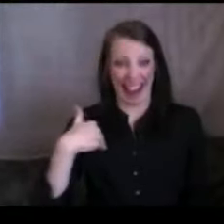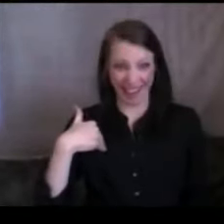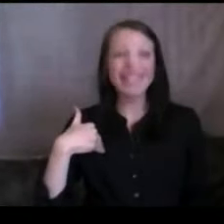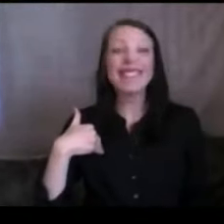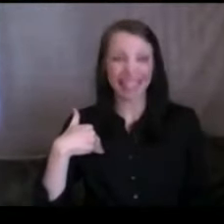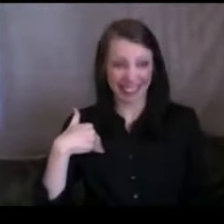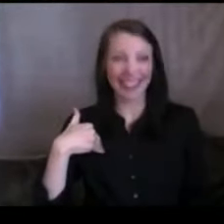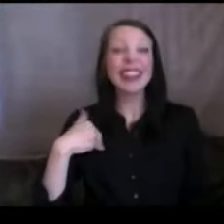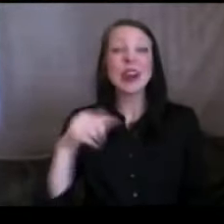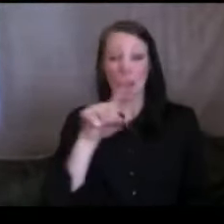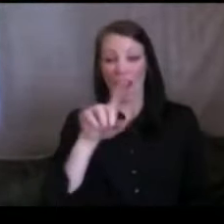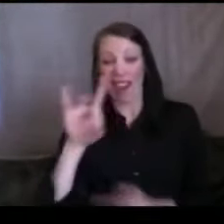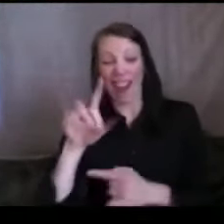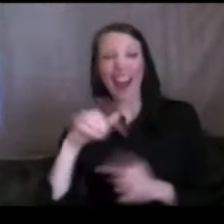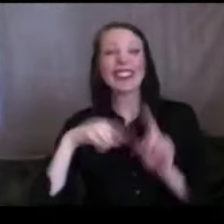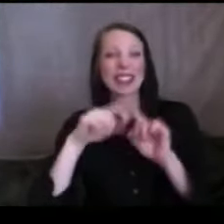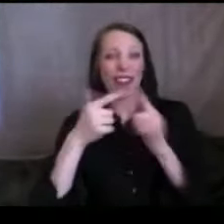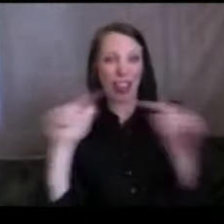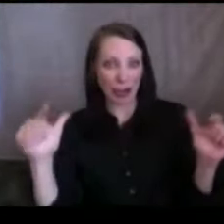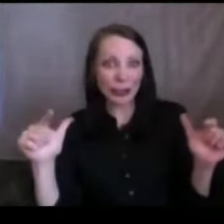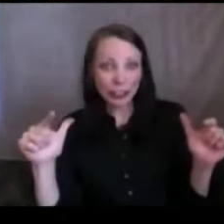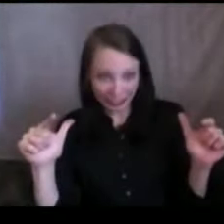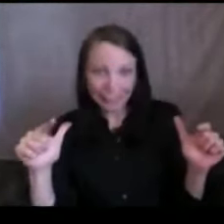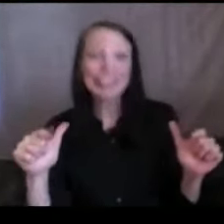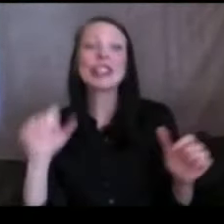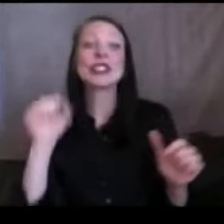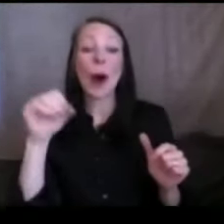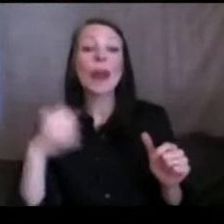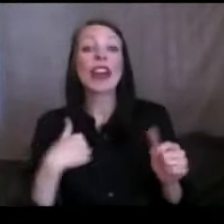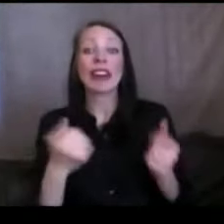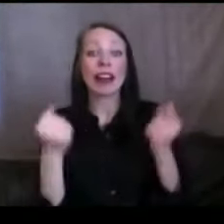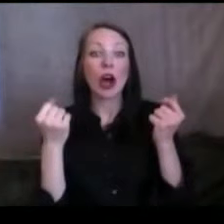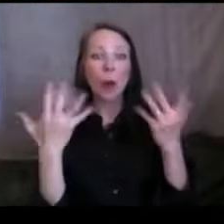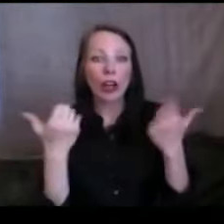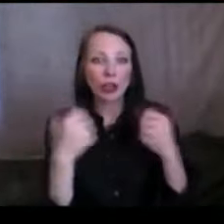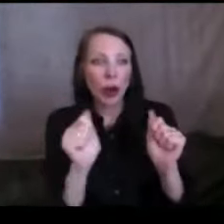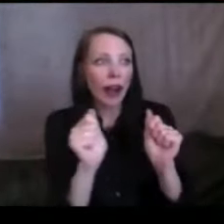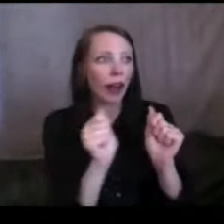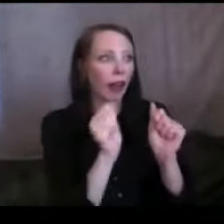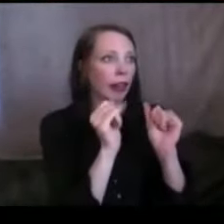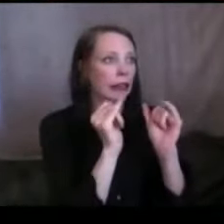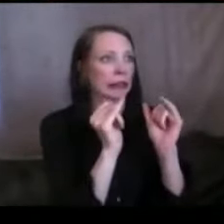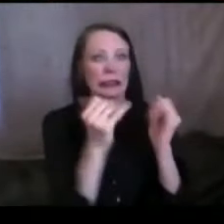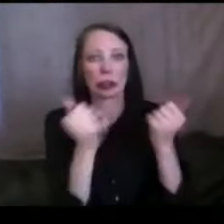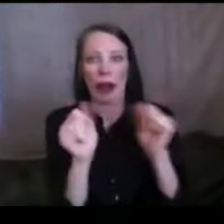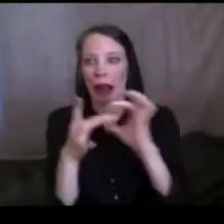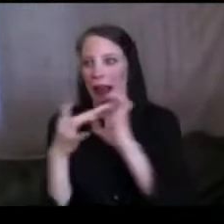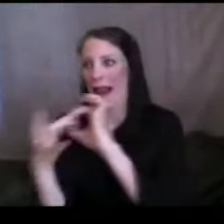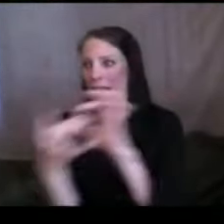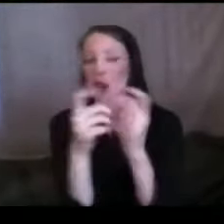those languages. So you do need to find those commonalities in order to do great work.